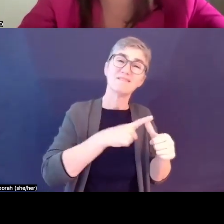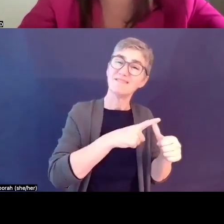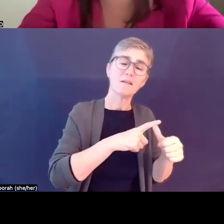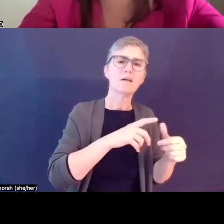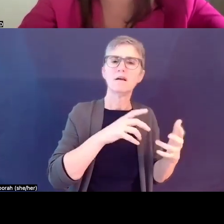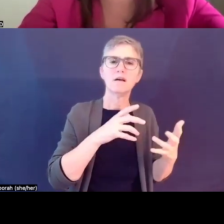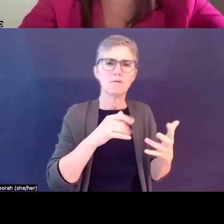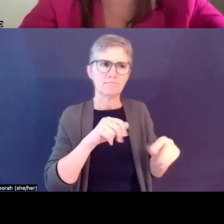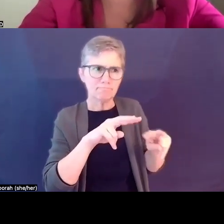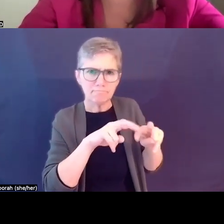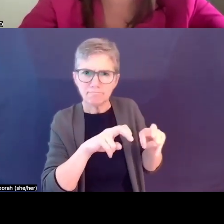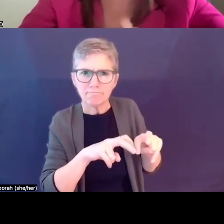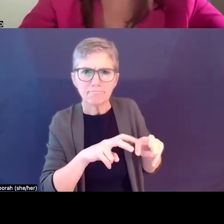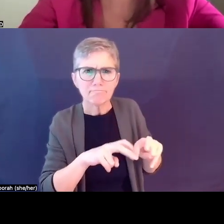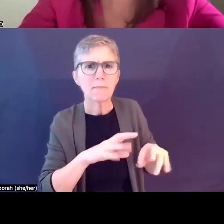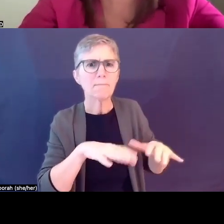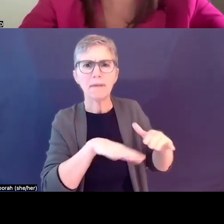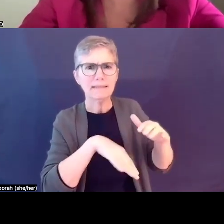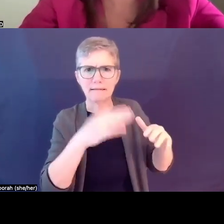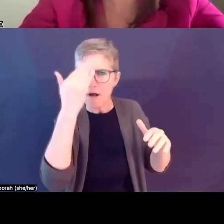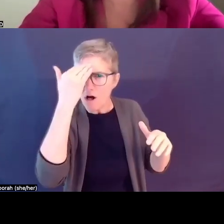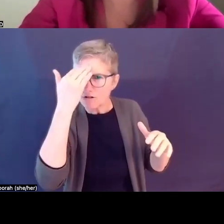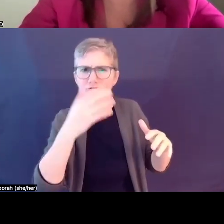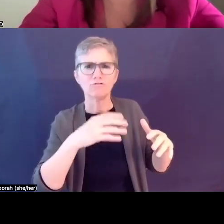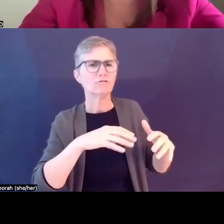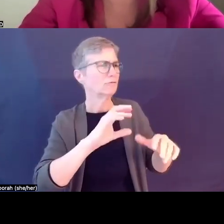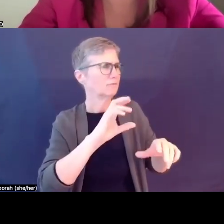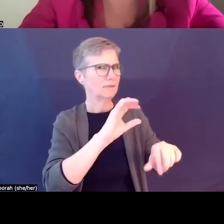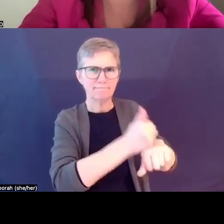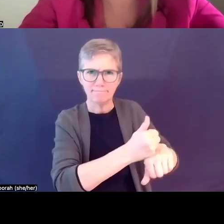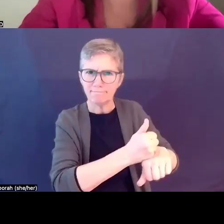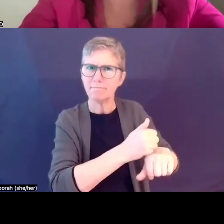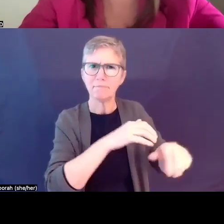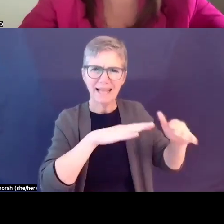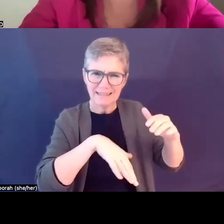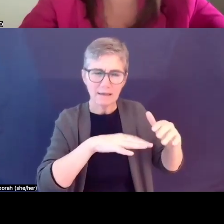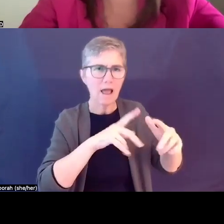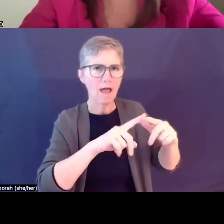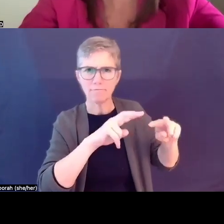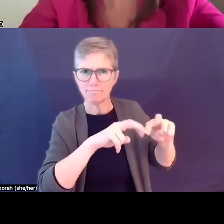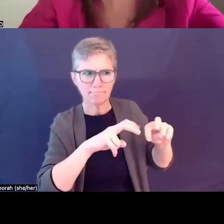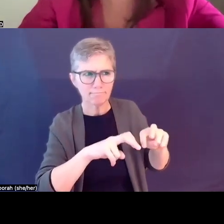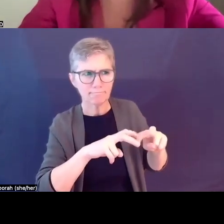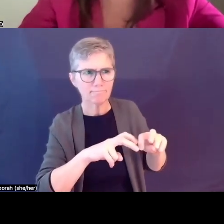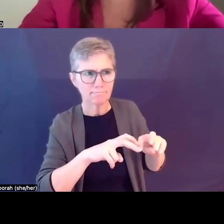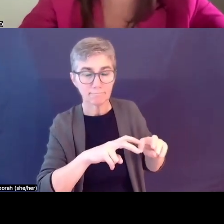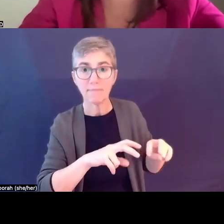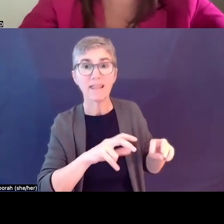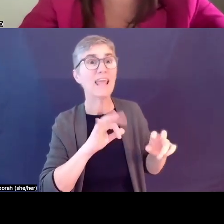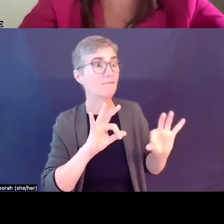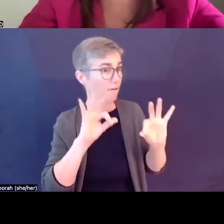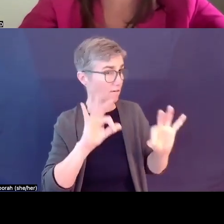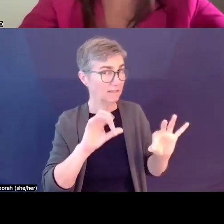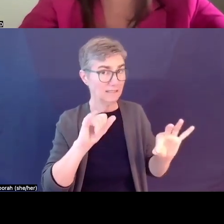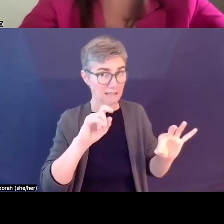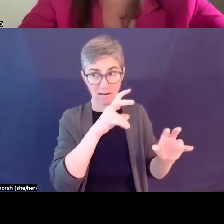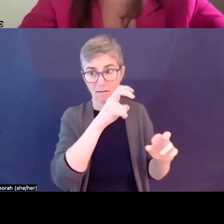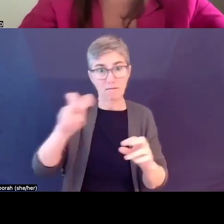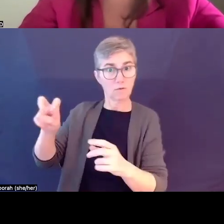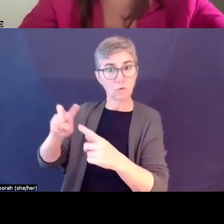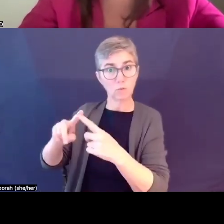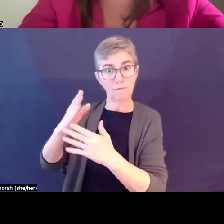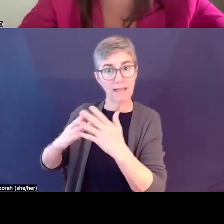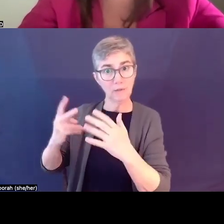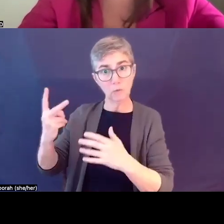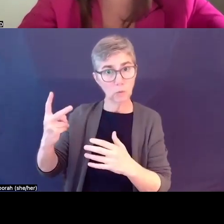examine fidelity of the 3 practices. We develop local knowledge of factors that are affecting implementation. If sites enter phase 2, we use the